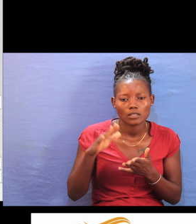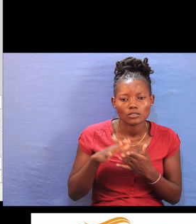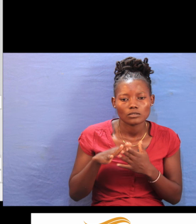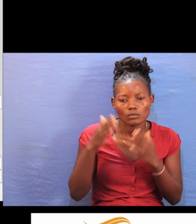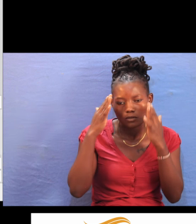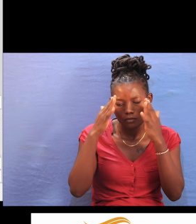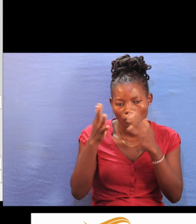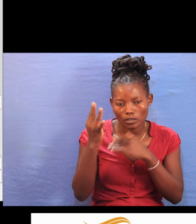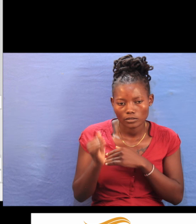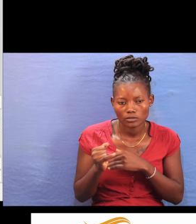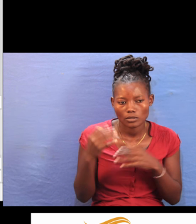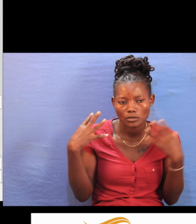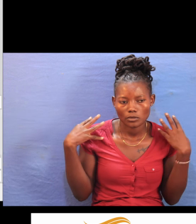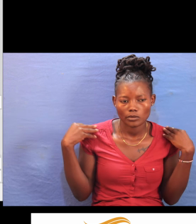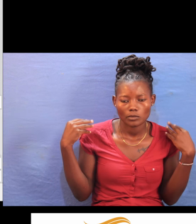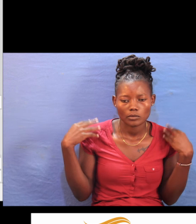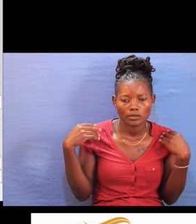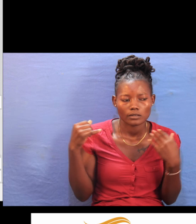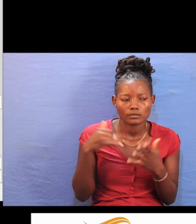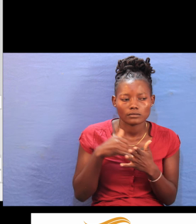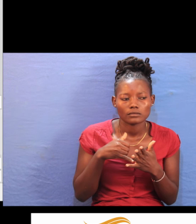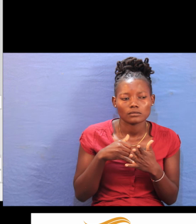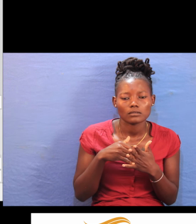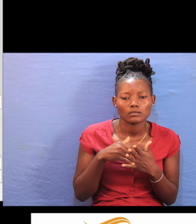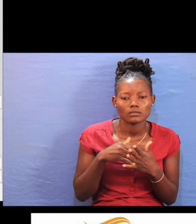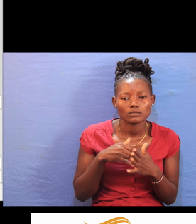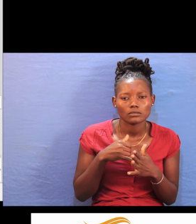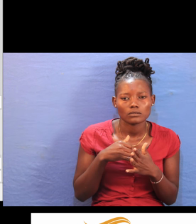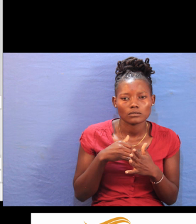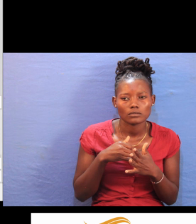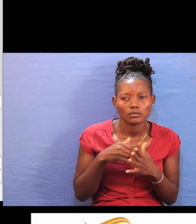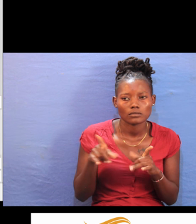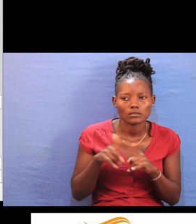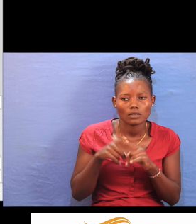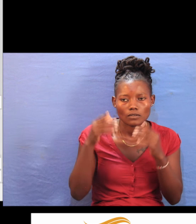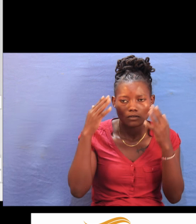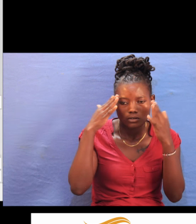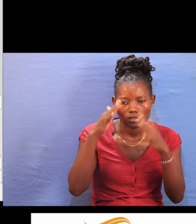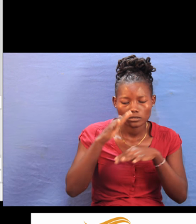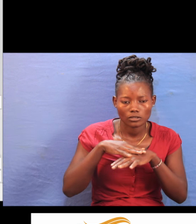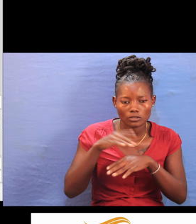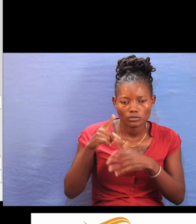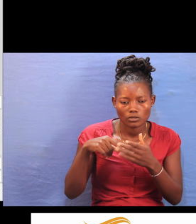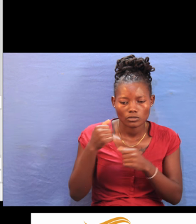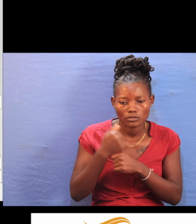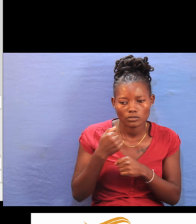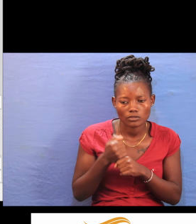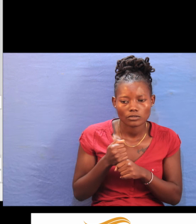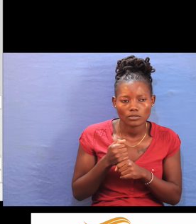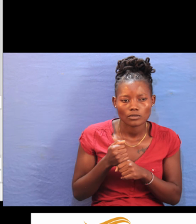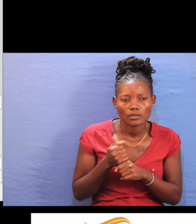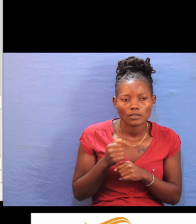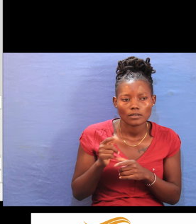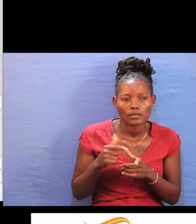training, to be so focused. But also, I'm sure that she in